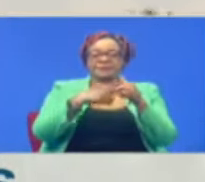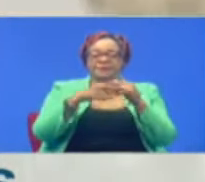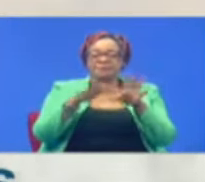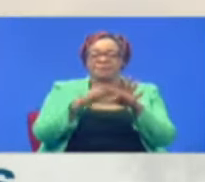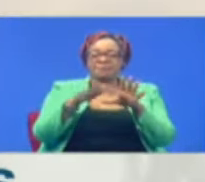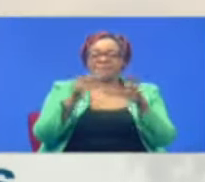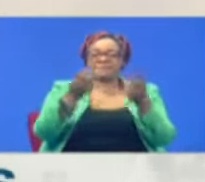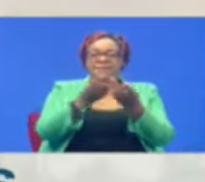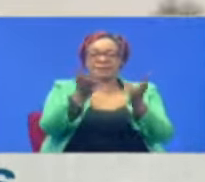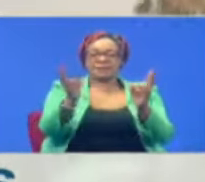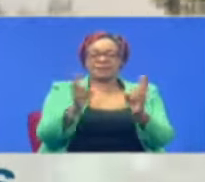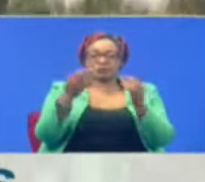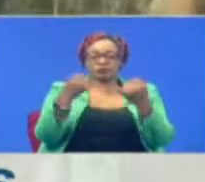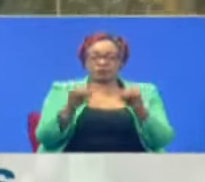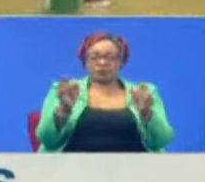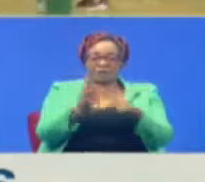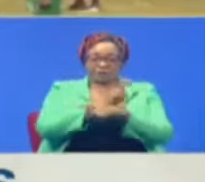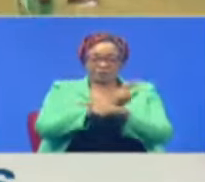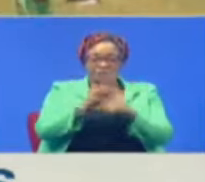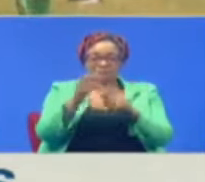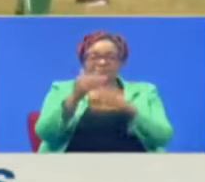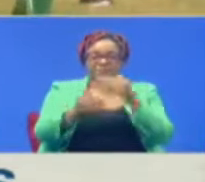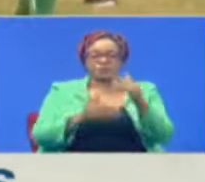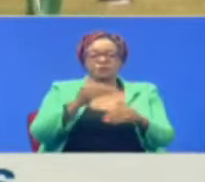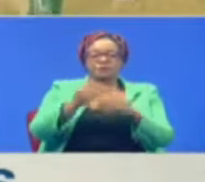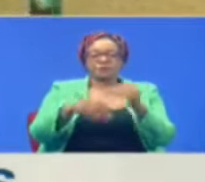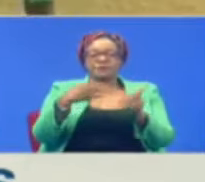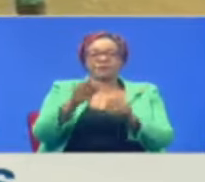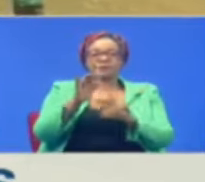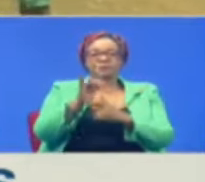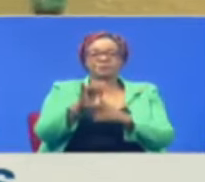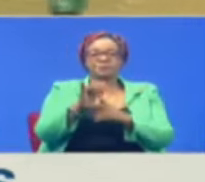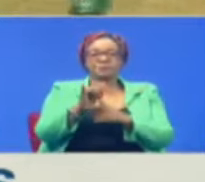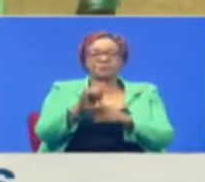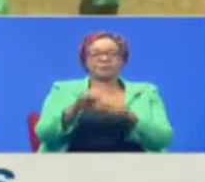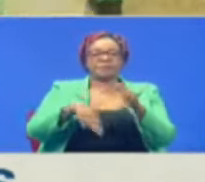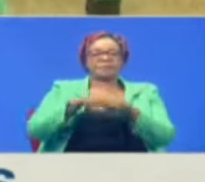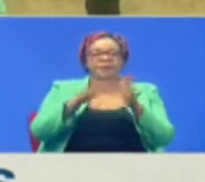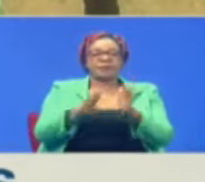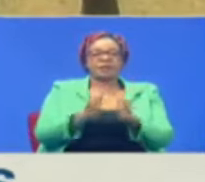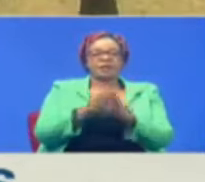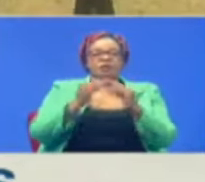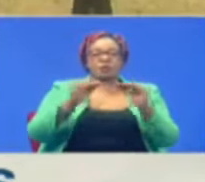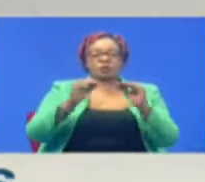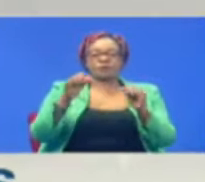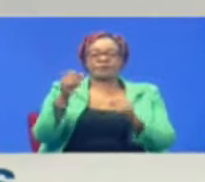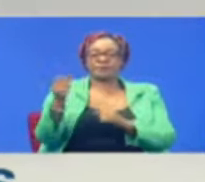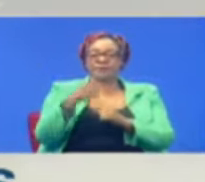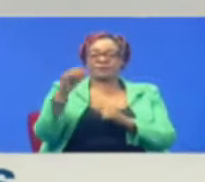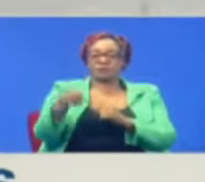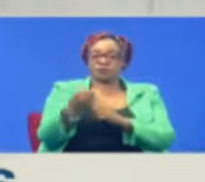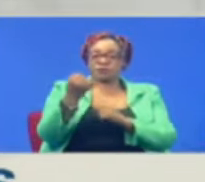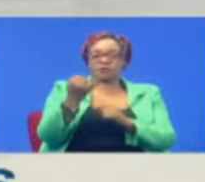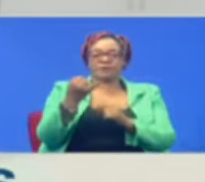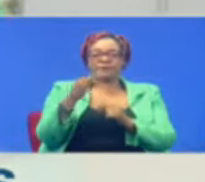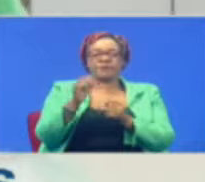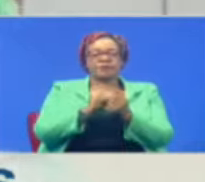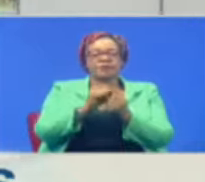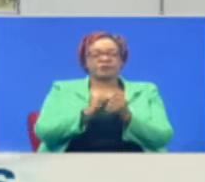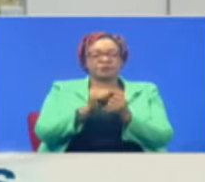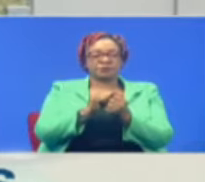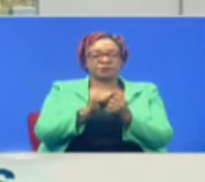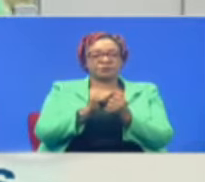panel to oversee the process, with the first award, beg your pardon, for Player and Coach of the Month of January set for Friday.